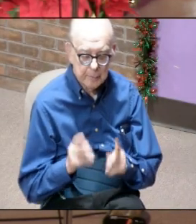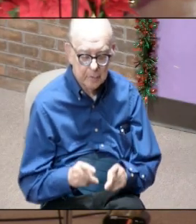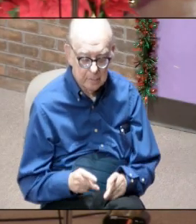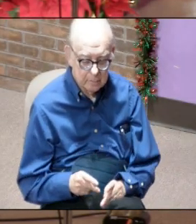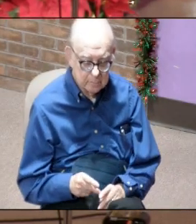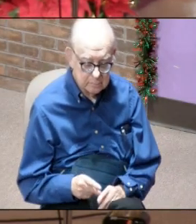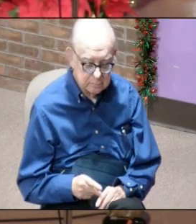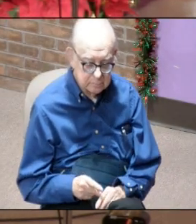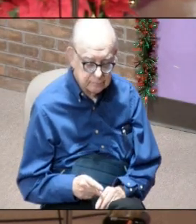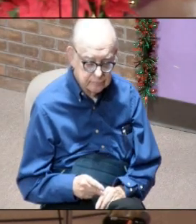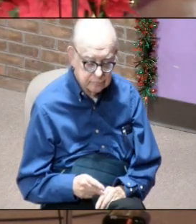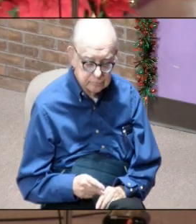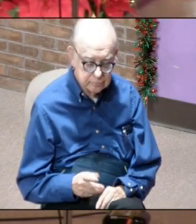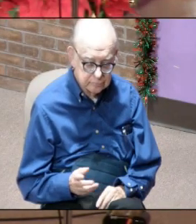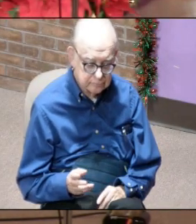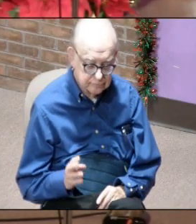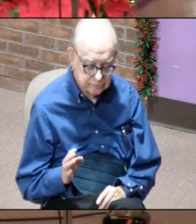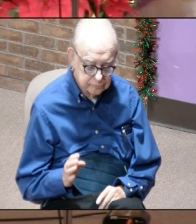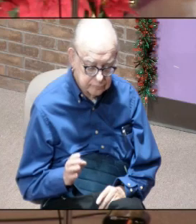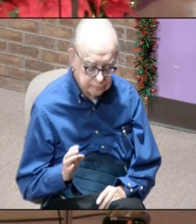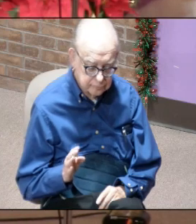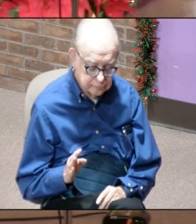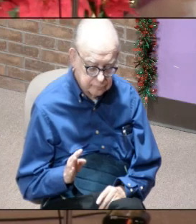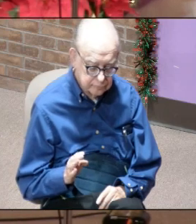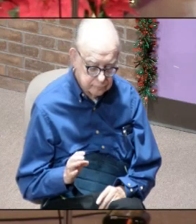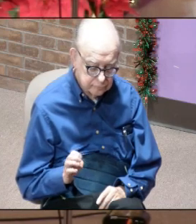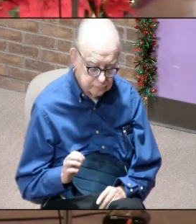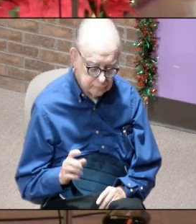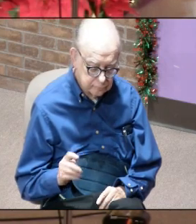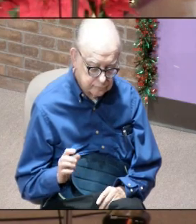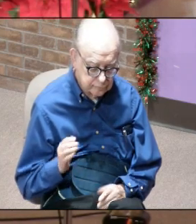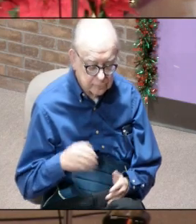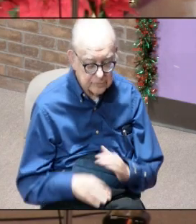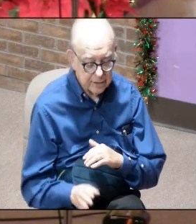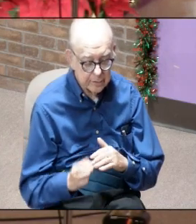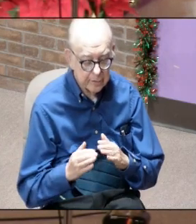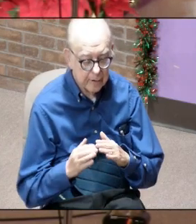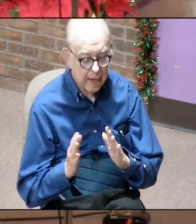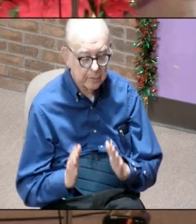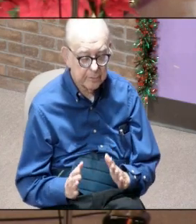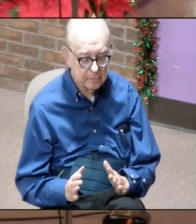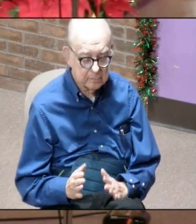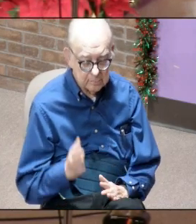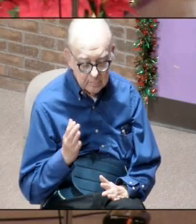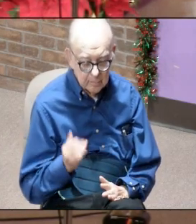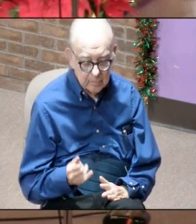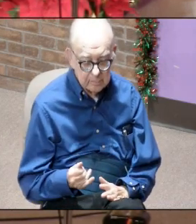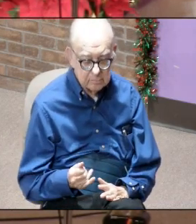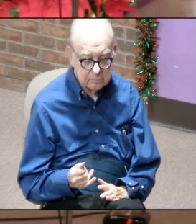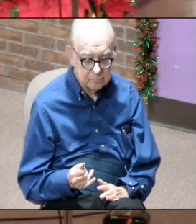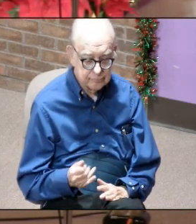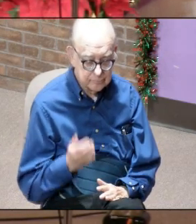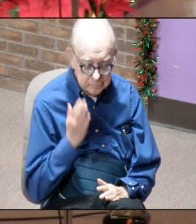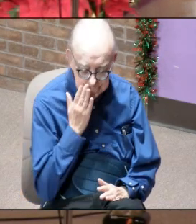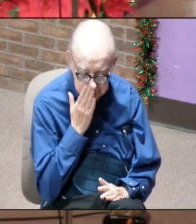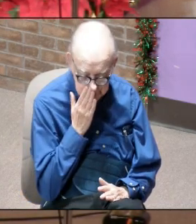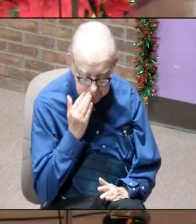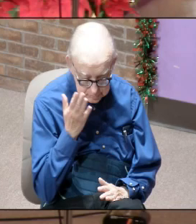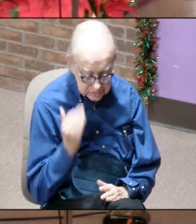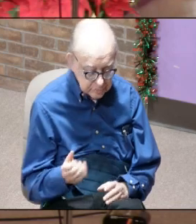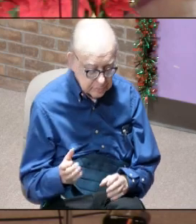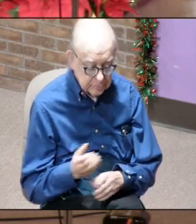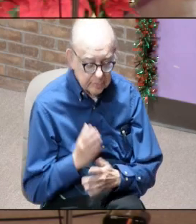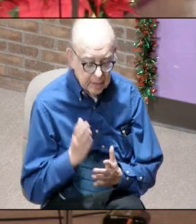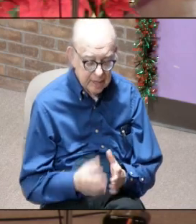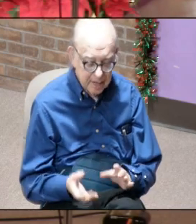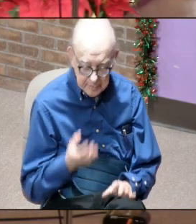By a bullet that just went into this house. Because why? Because somebody got